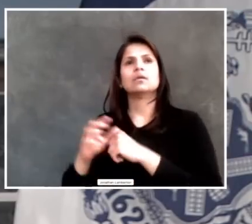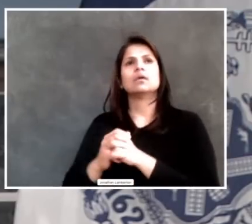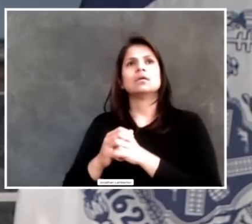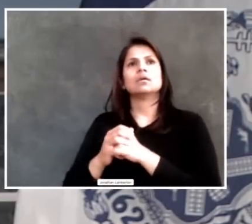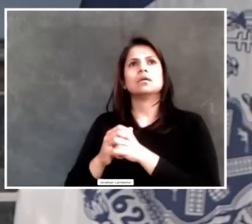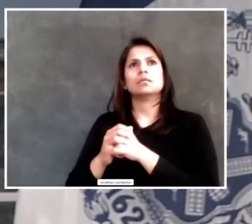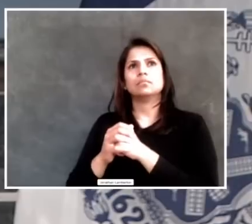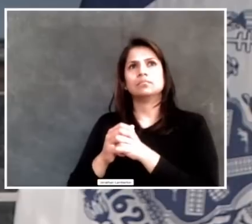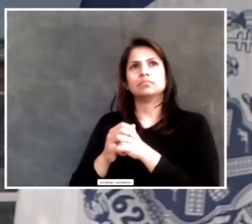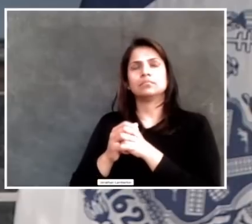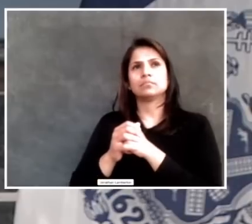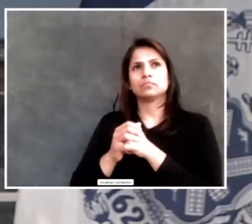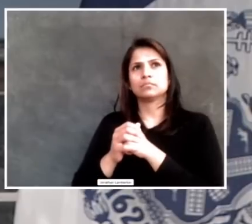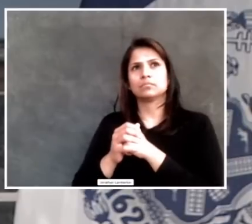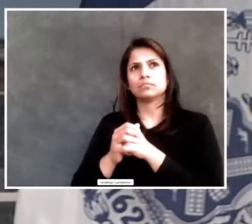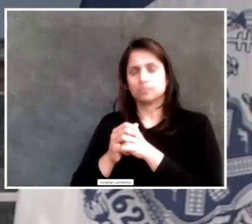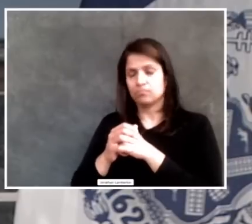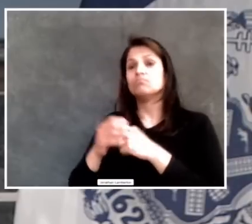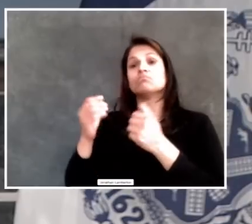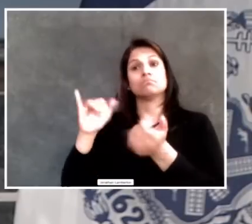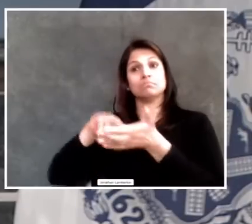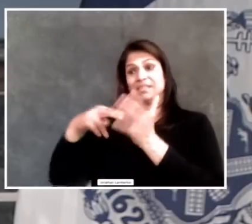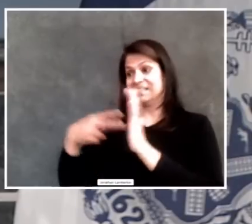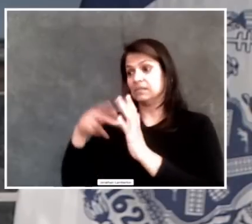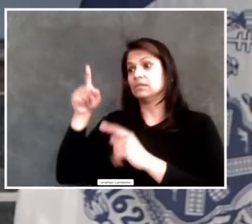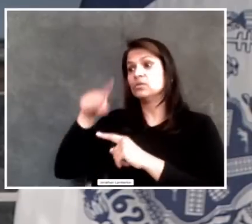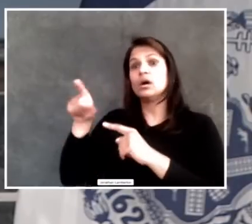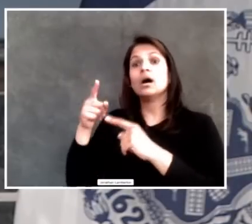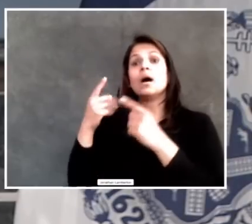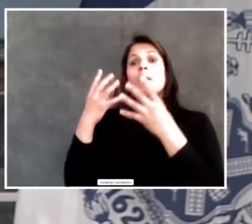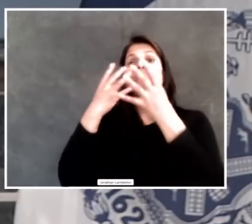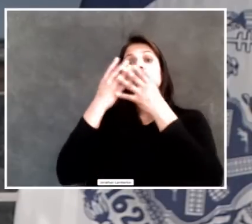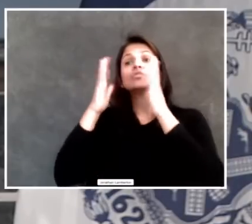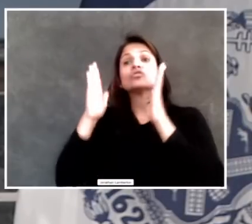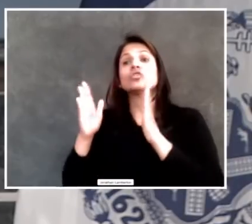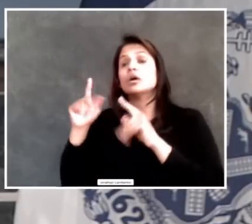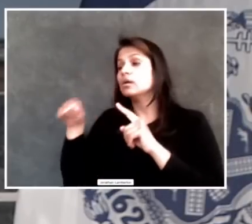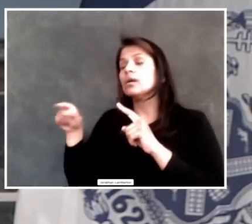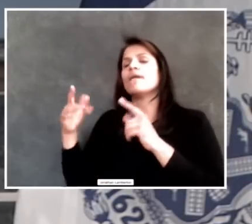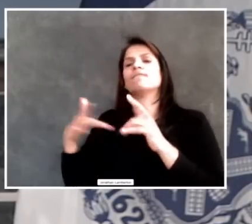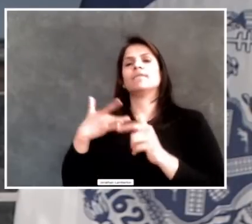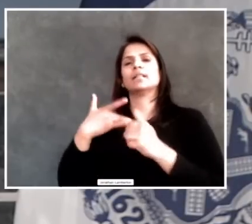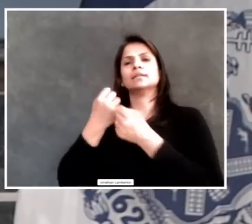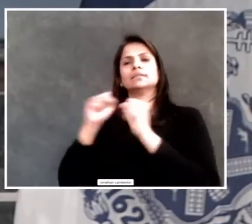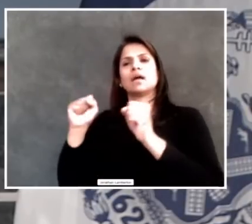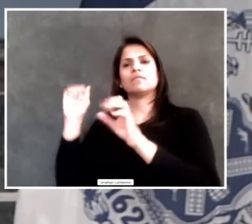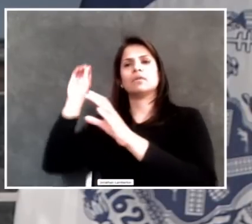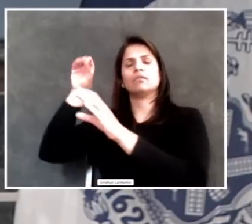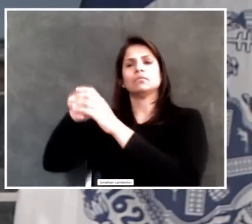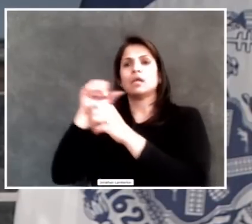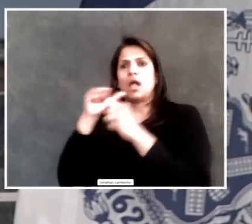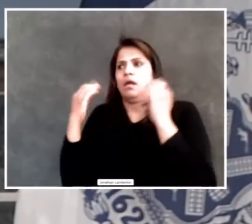any kind of health issue that might be compromising. That has been completed. I want to thank